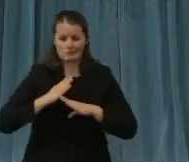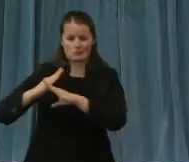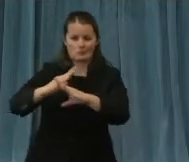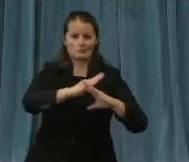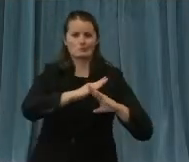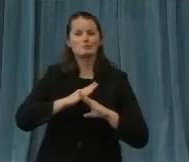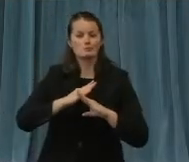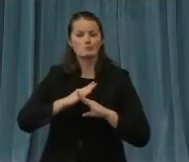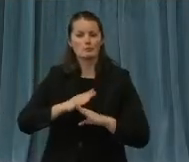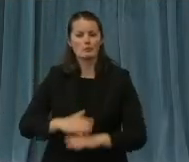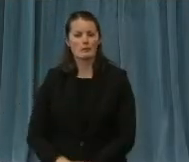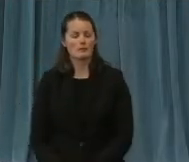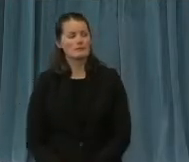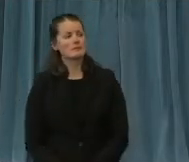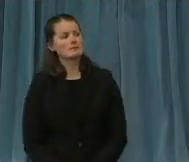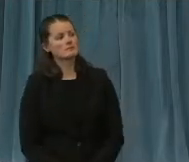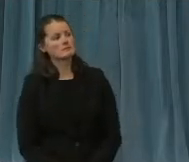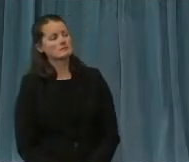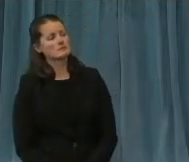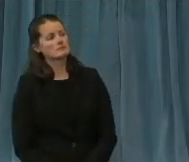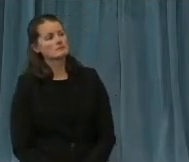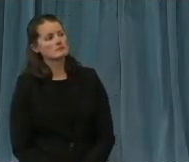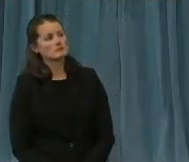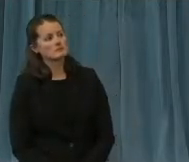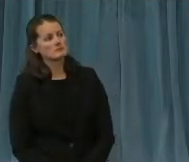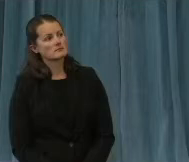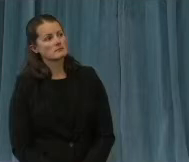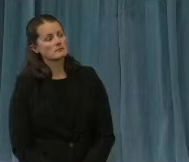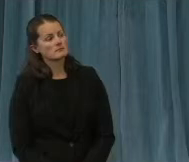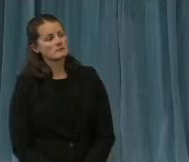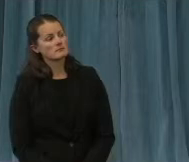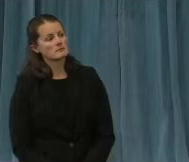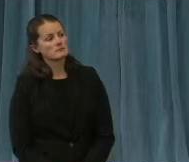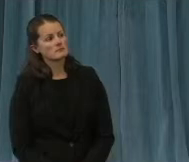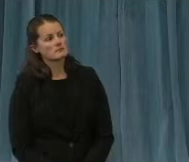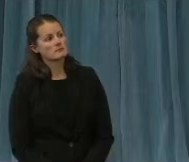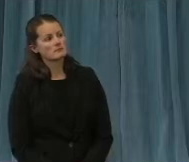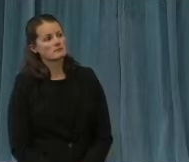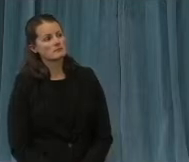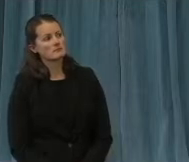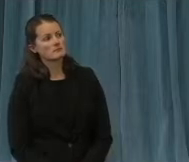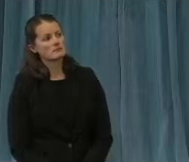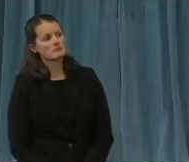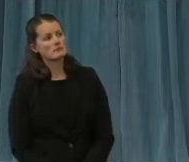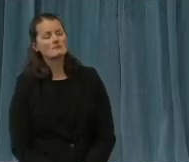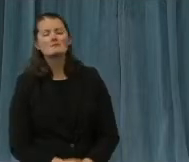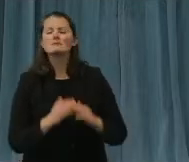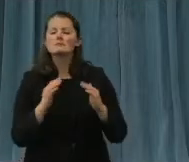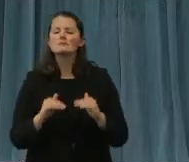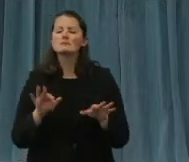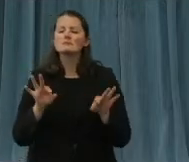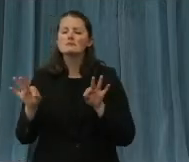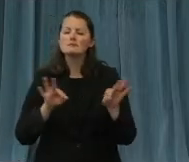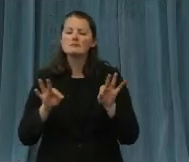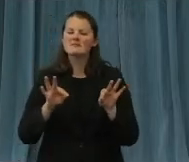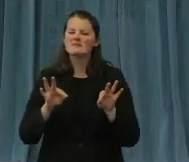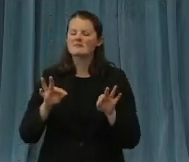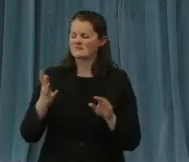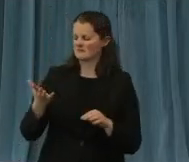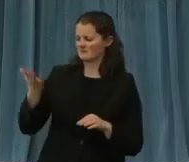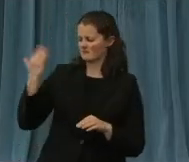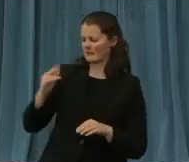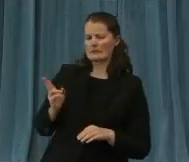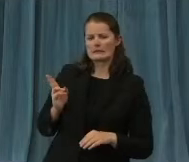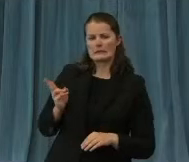really talking about some historical context. And as I start, I'm going to look at some words from our history. And that is, learning history is